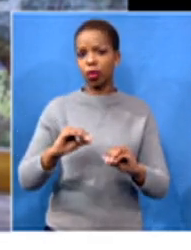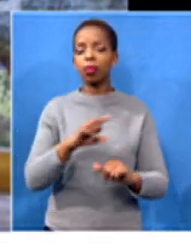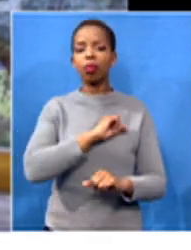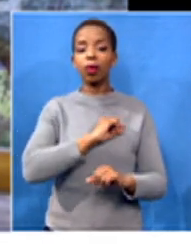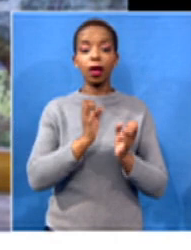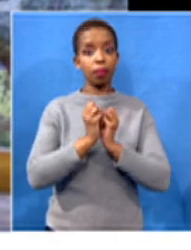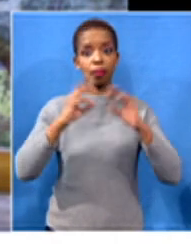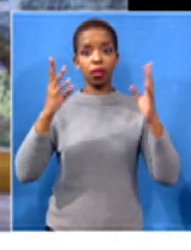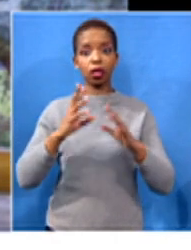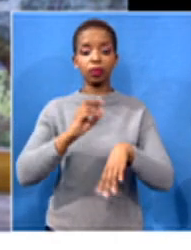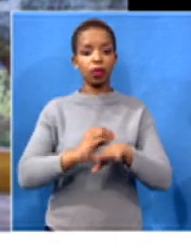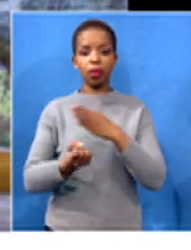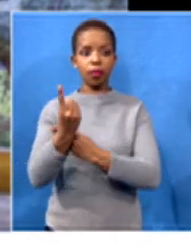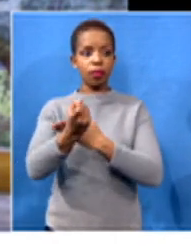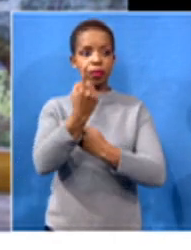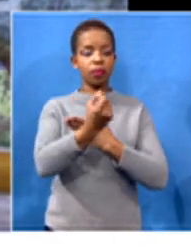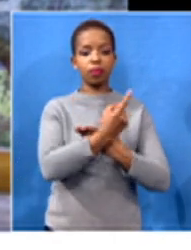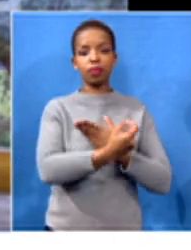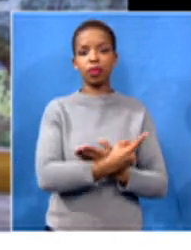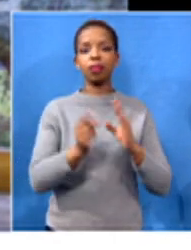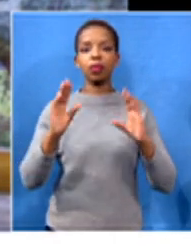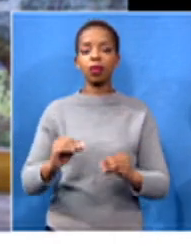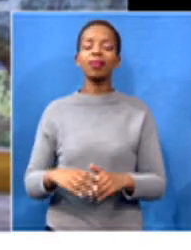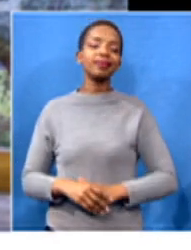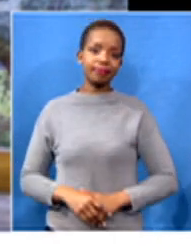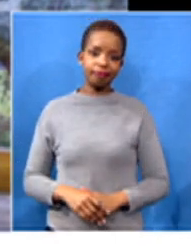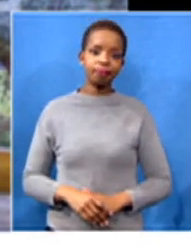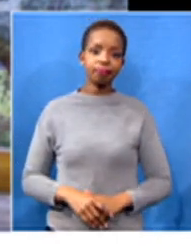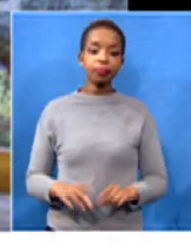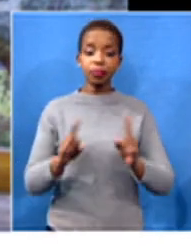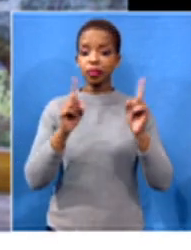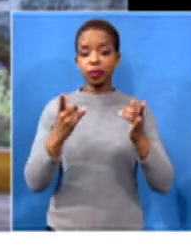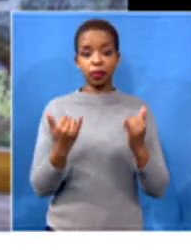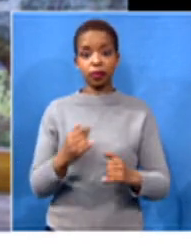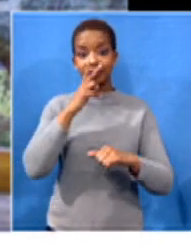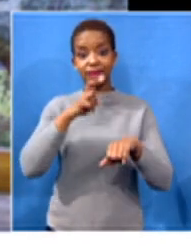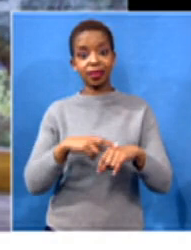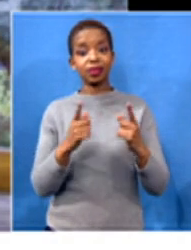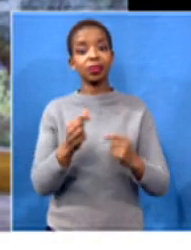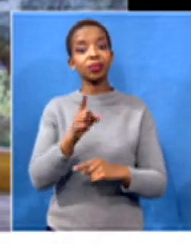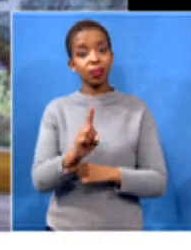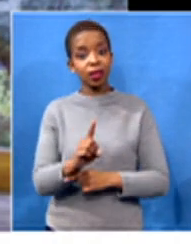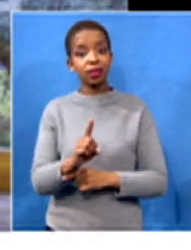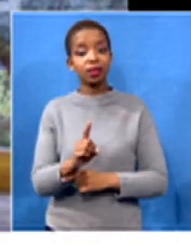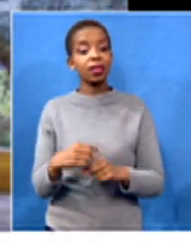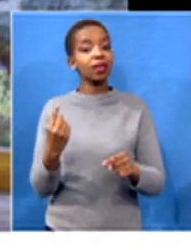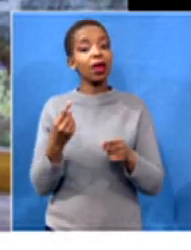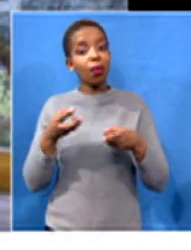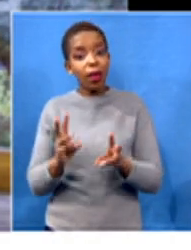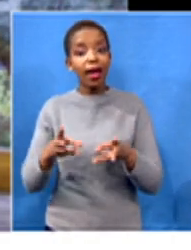issues. But then what you need to do is you need to invest in them and improve them. And there are ways of doing that even